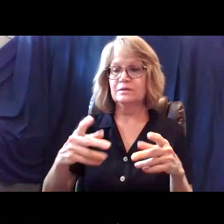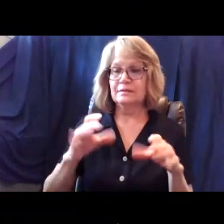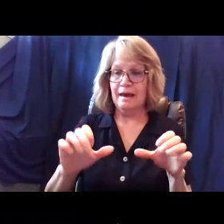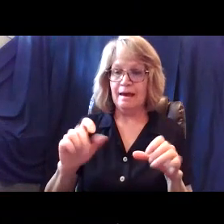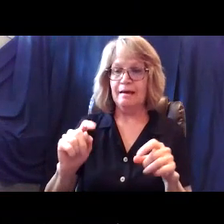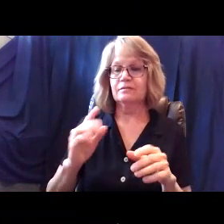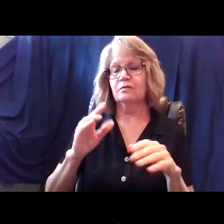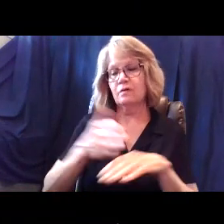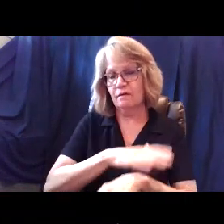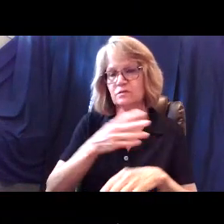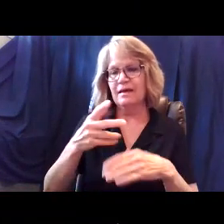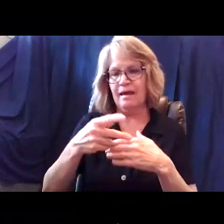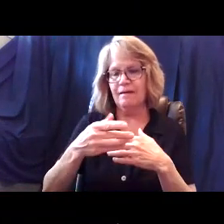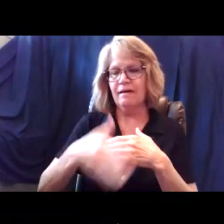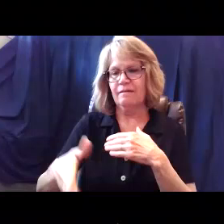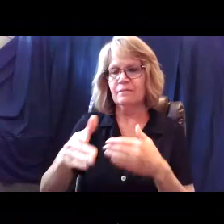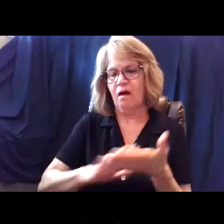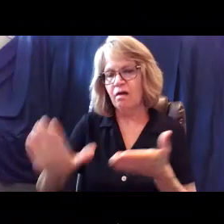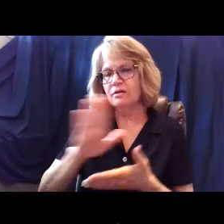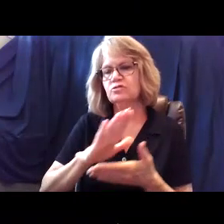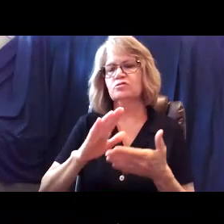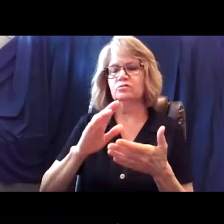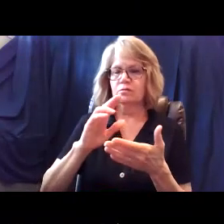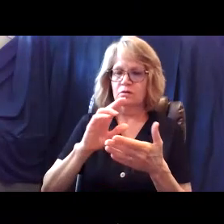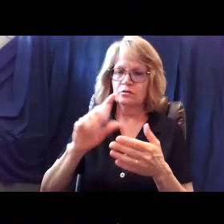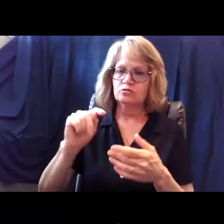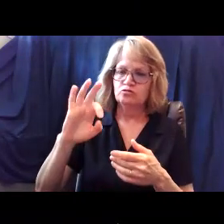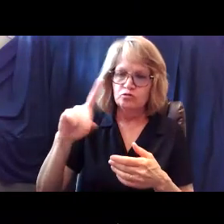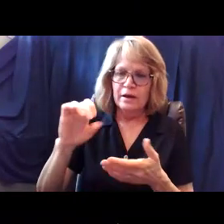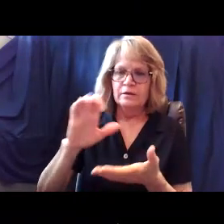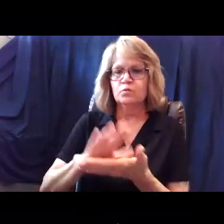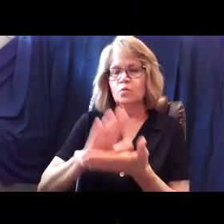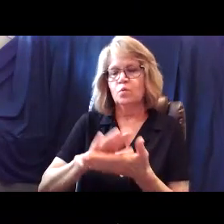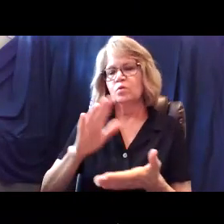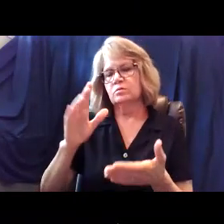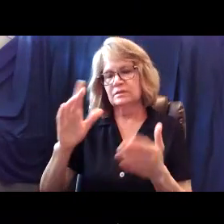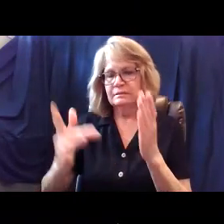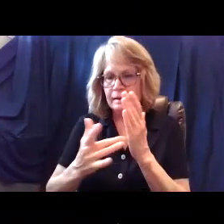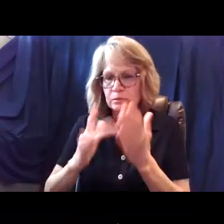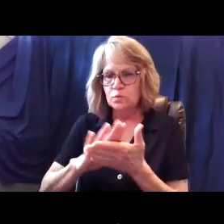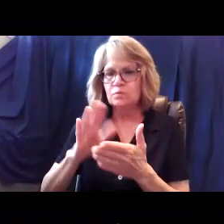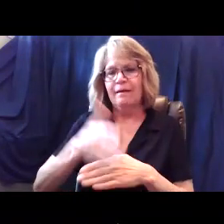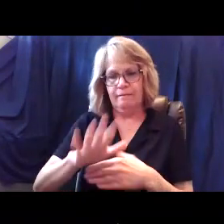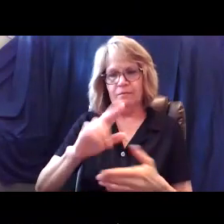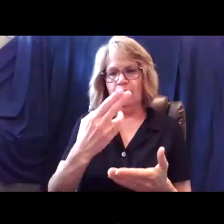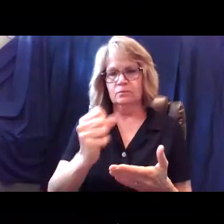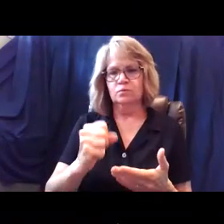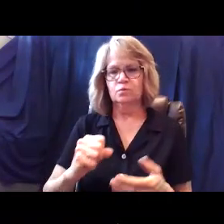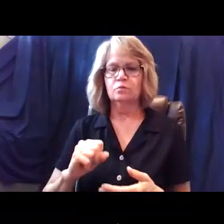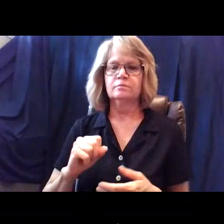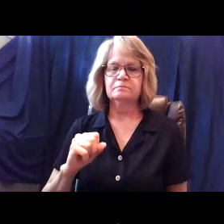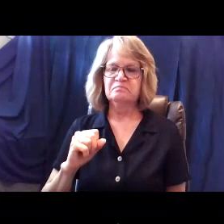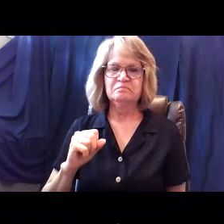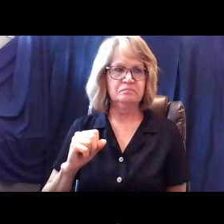post-secondary education, such as colleges, trade schools, technical schools, and things like that.